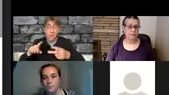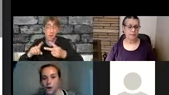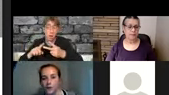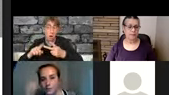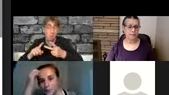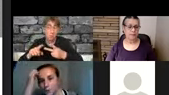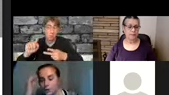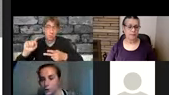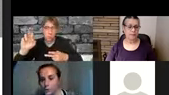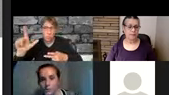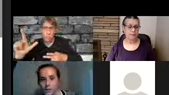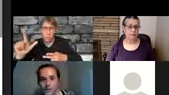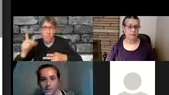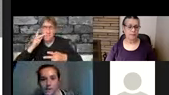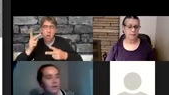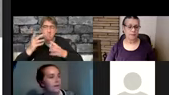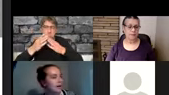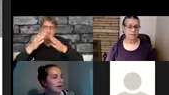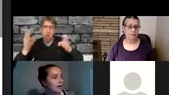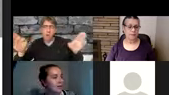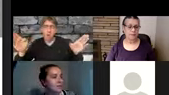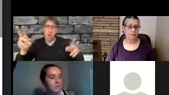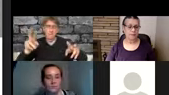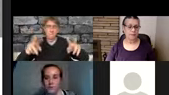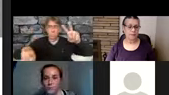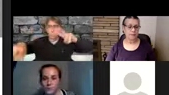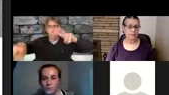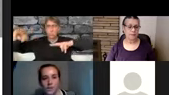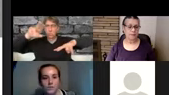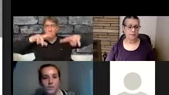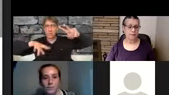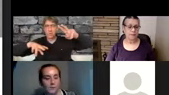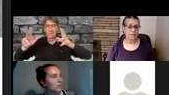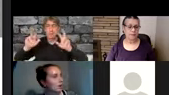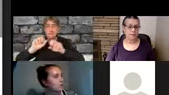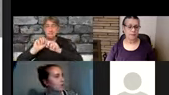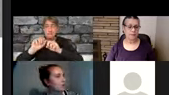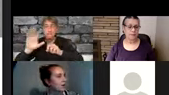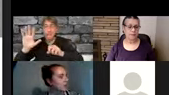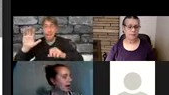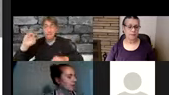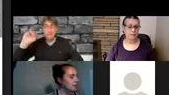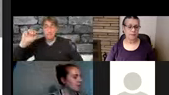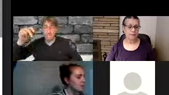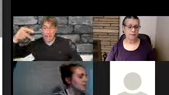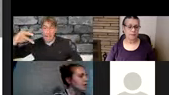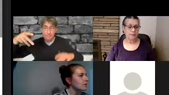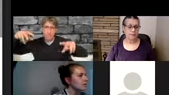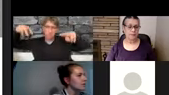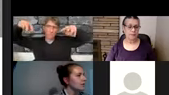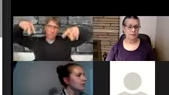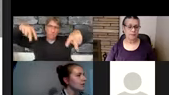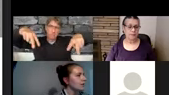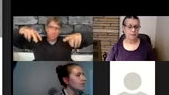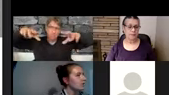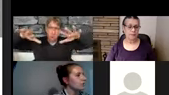see a broader view of what our proposal looks like in a map view. So in the map, you can also input addresses. So